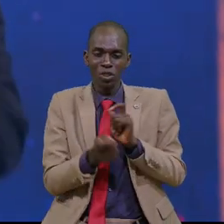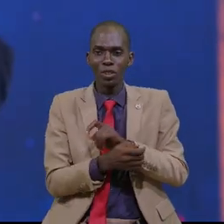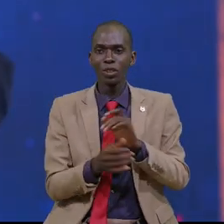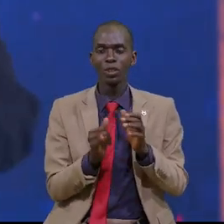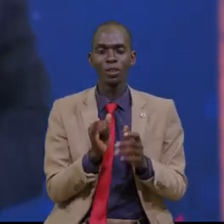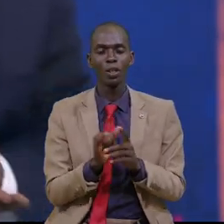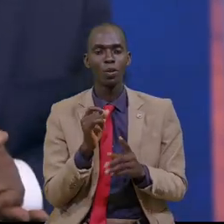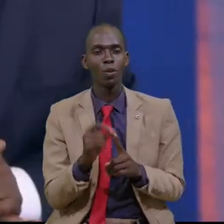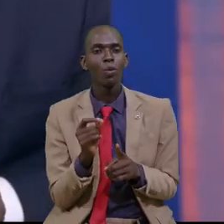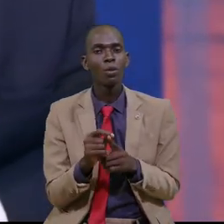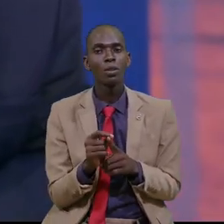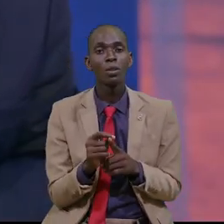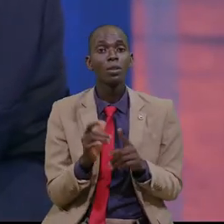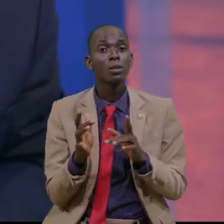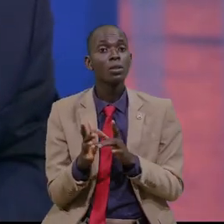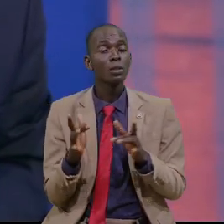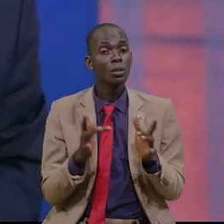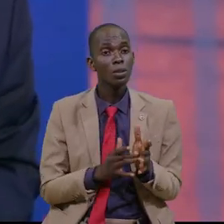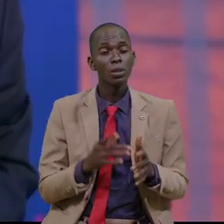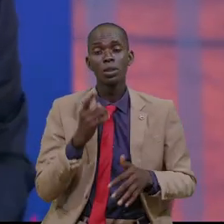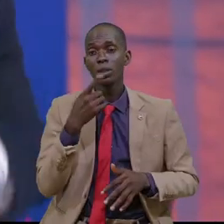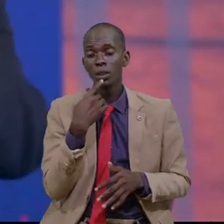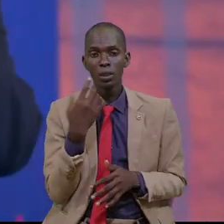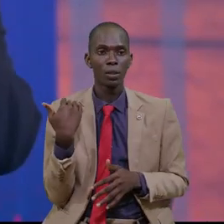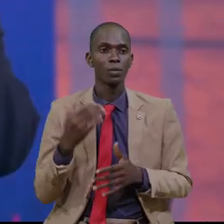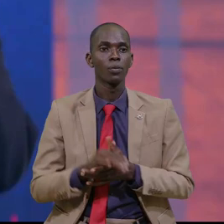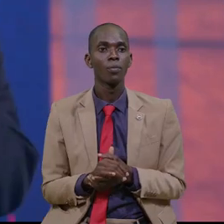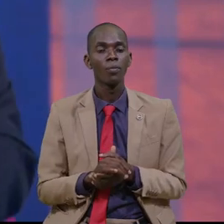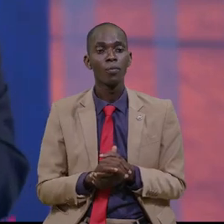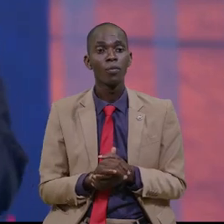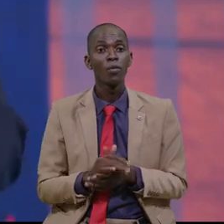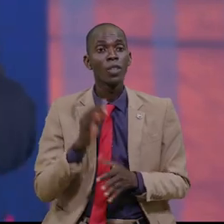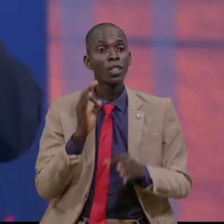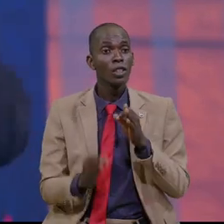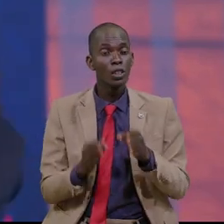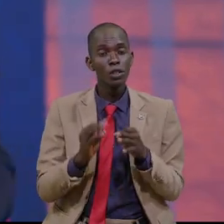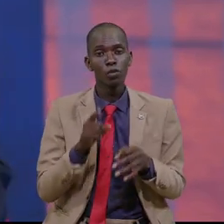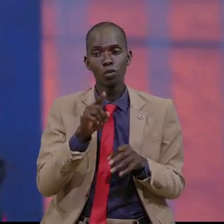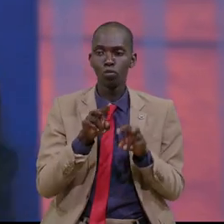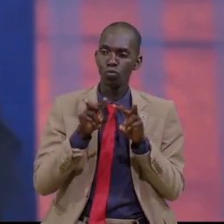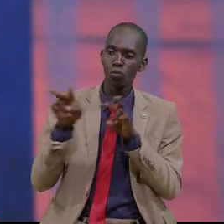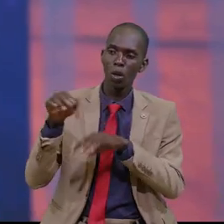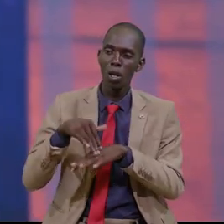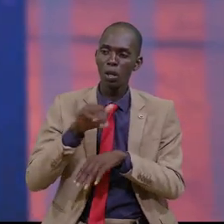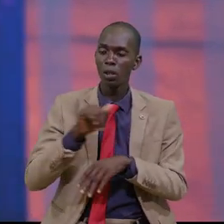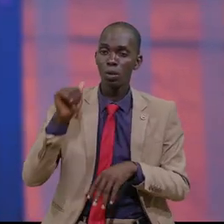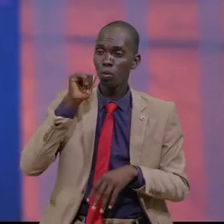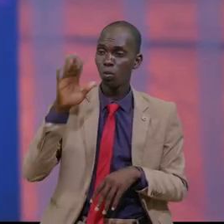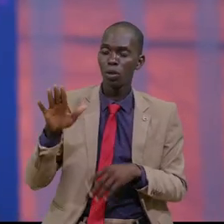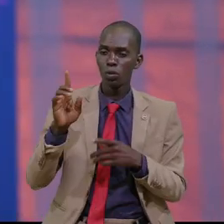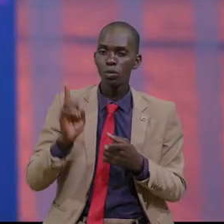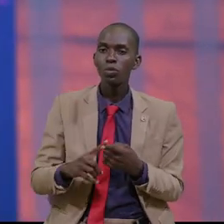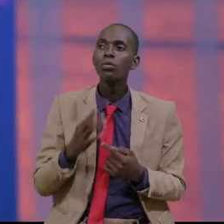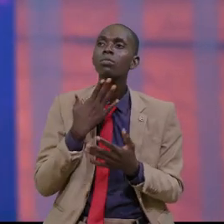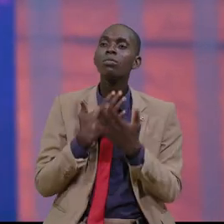of God. Jesus said, if you look on a woman to lust after her, you've not